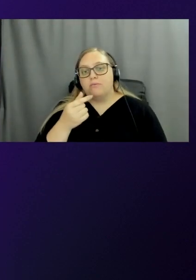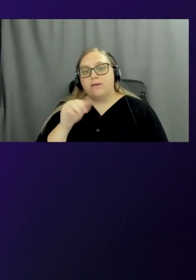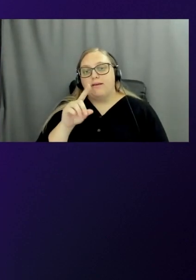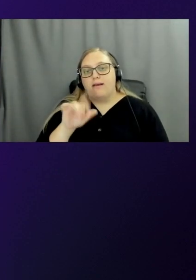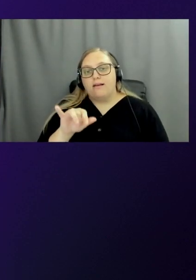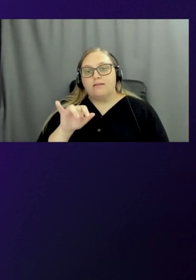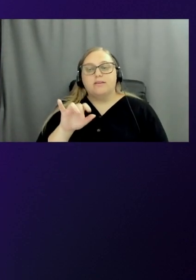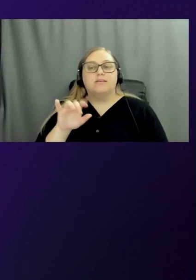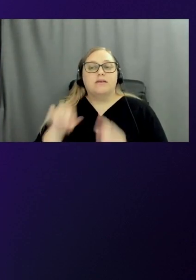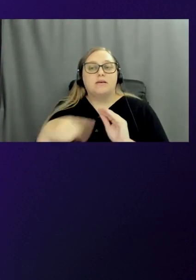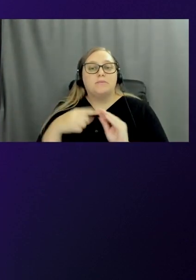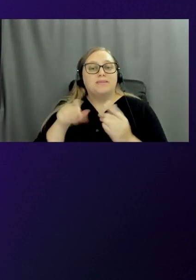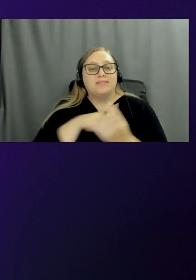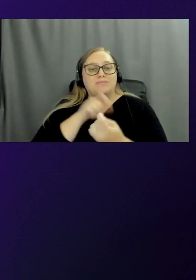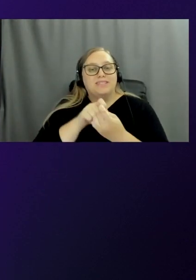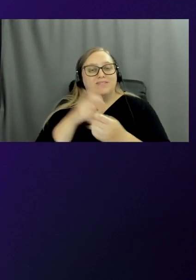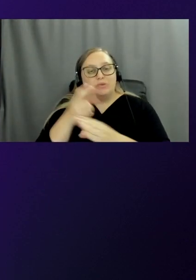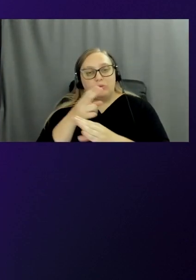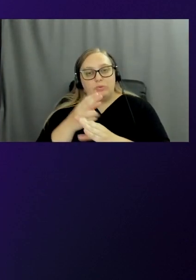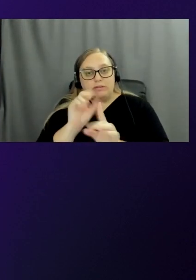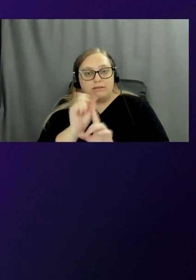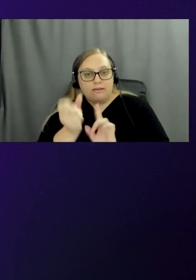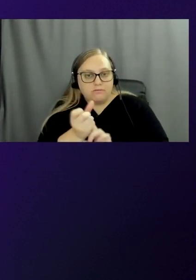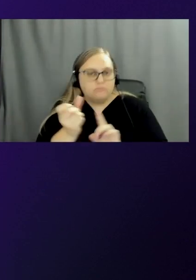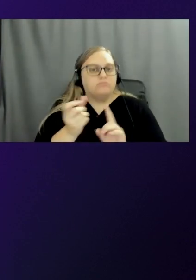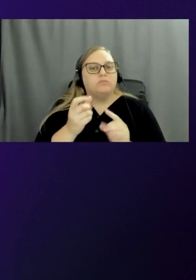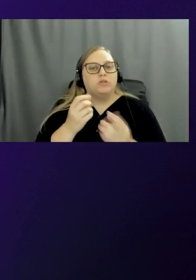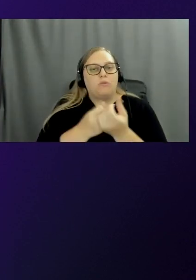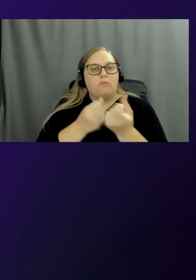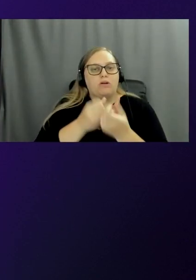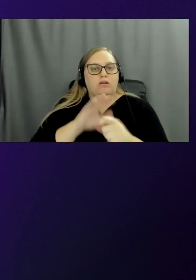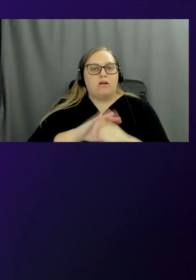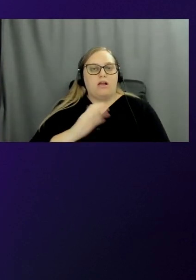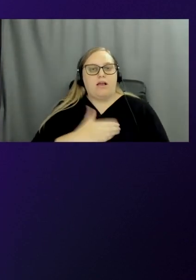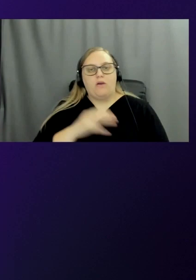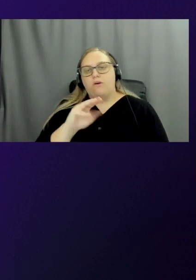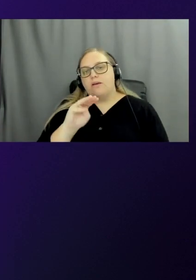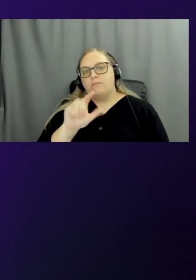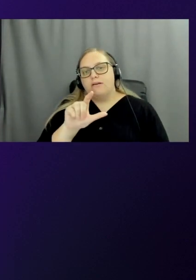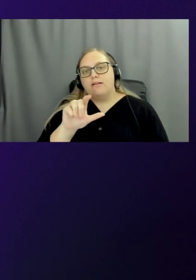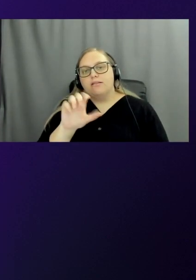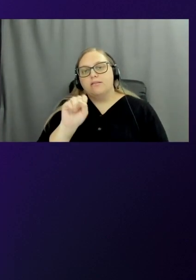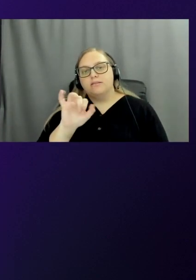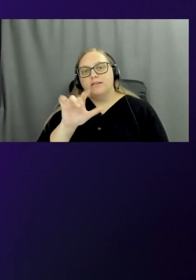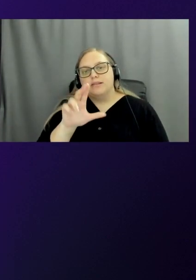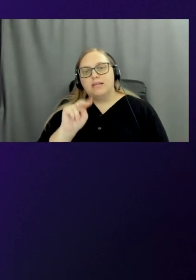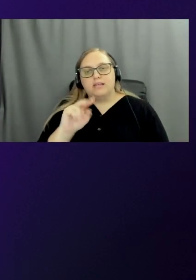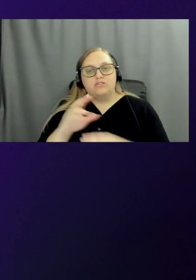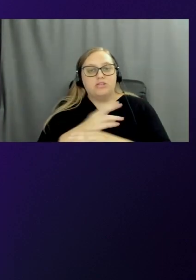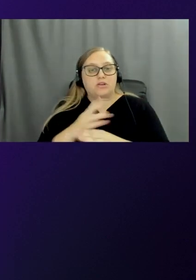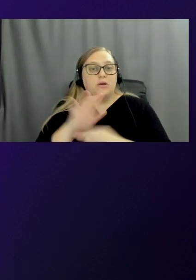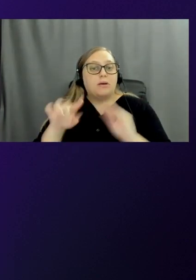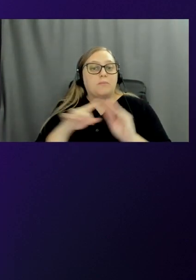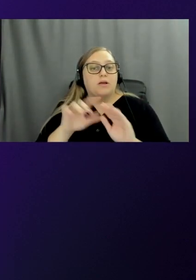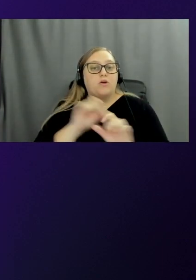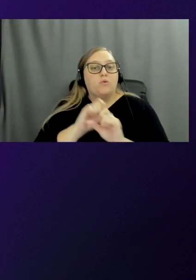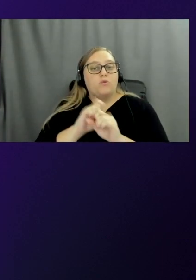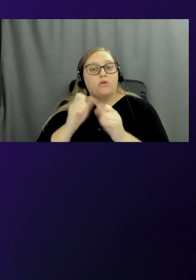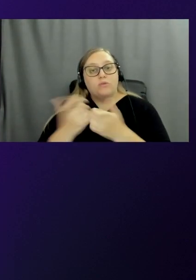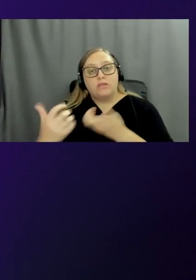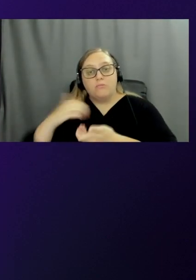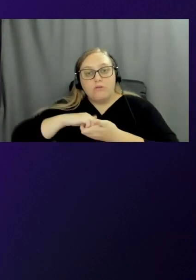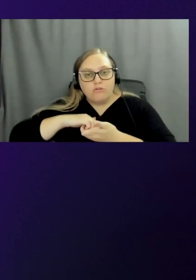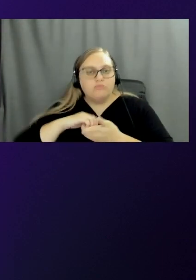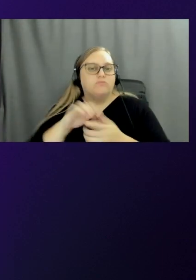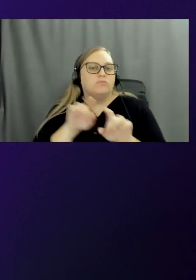the specific use cases that are supported on our ML silicon, Trainium and Inferentia, about our work with our partners. And we